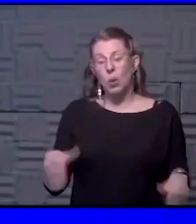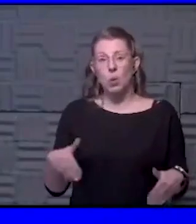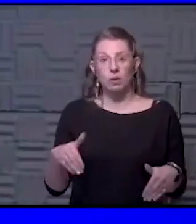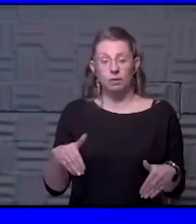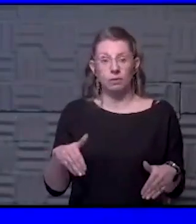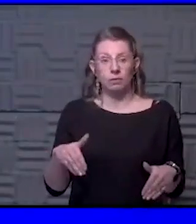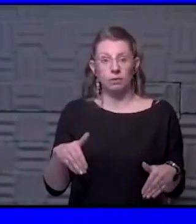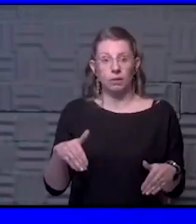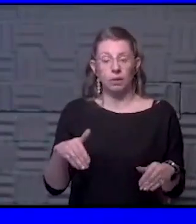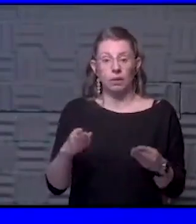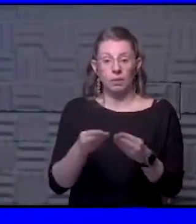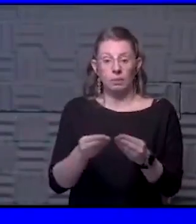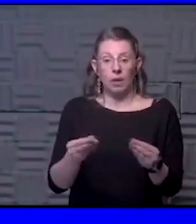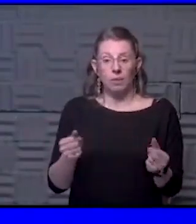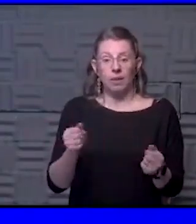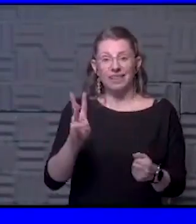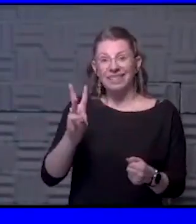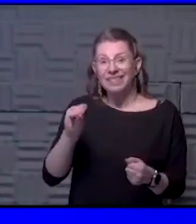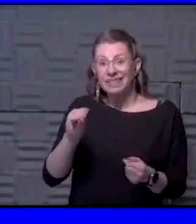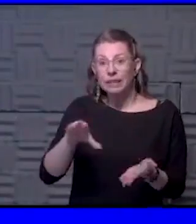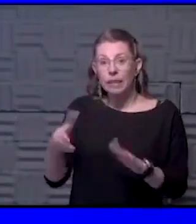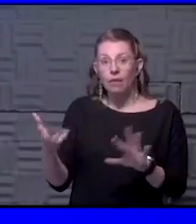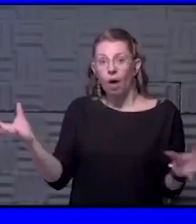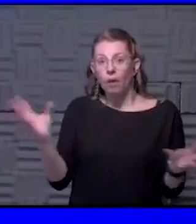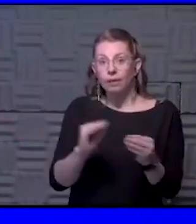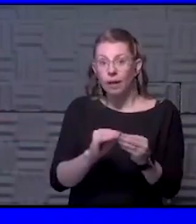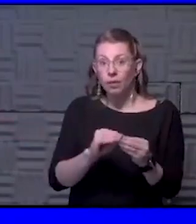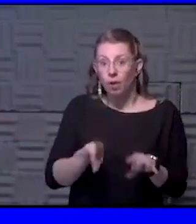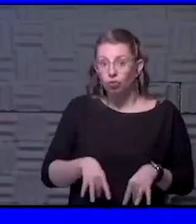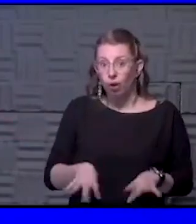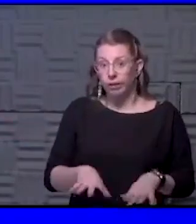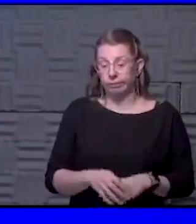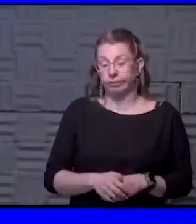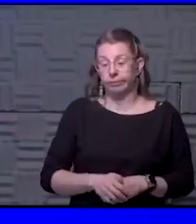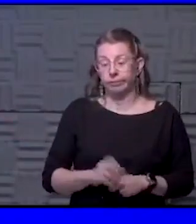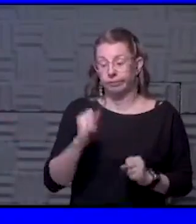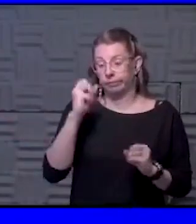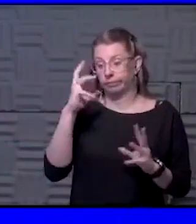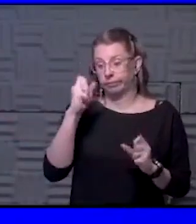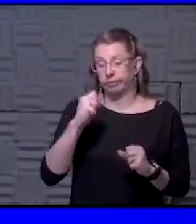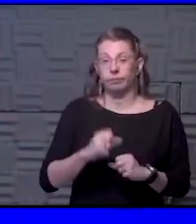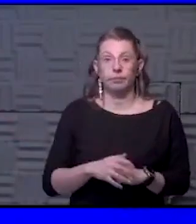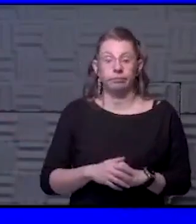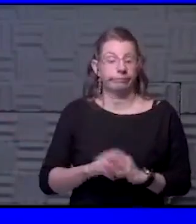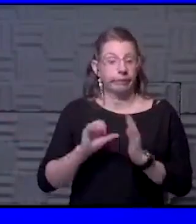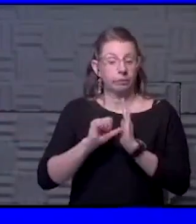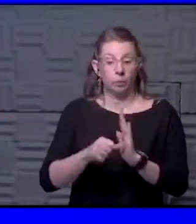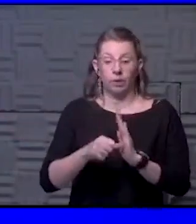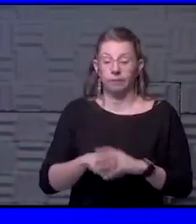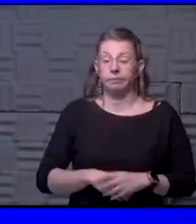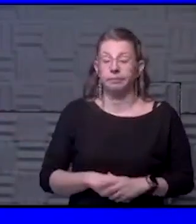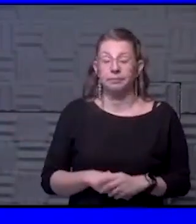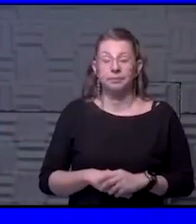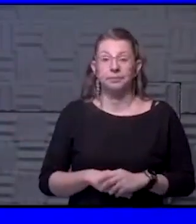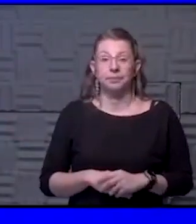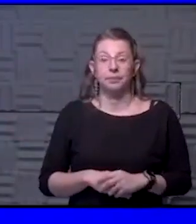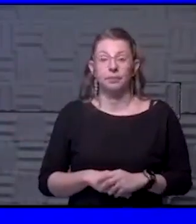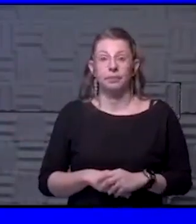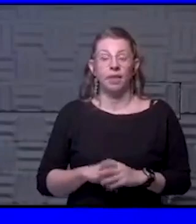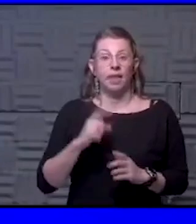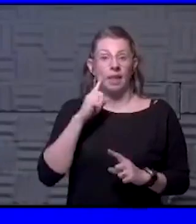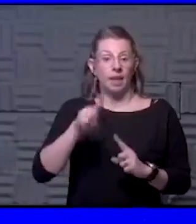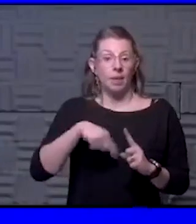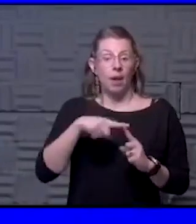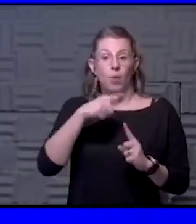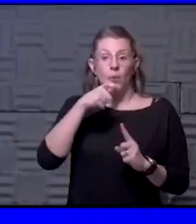it's something around 60 deaths total. It's just amazing. It is amazing. It's so impressive. So, think